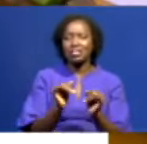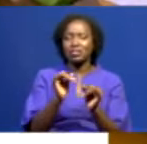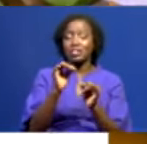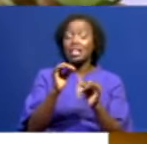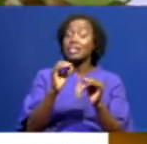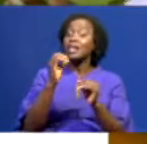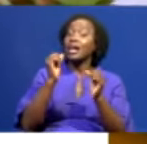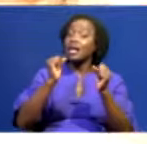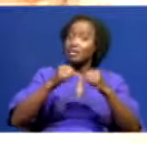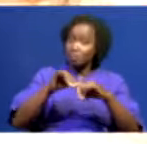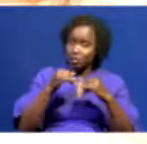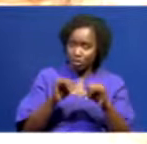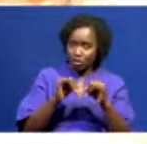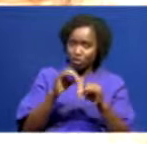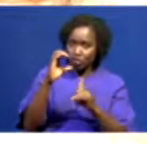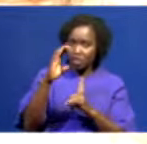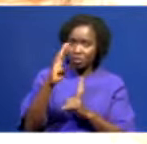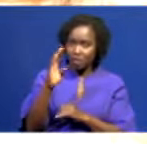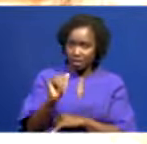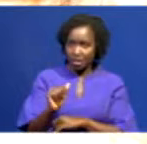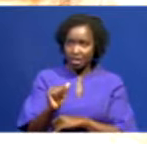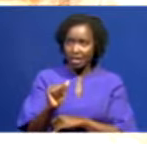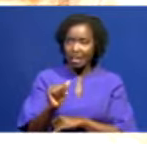wao wa makubaliano. This